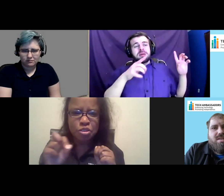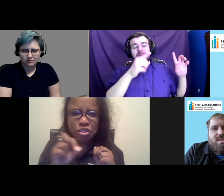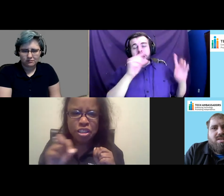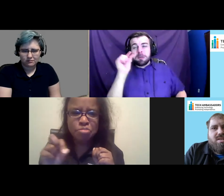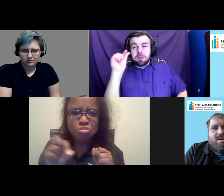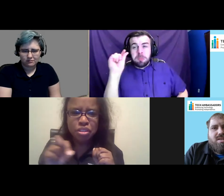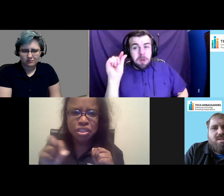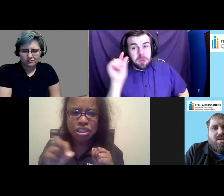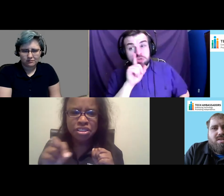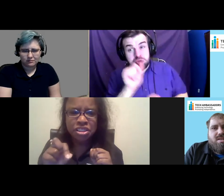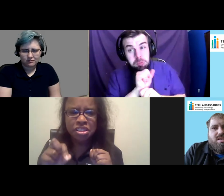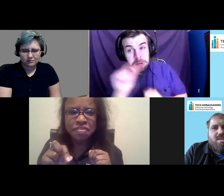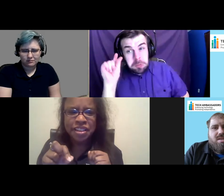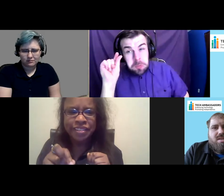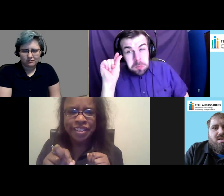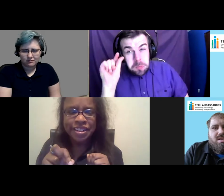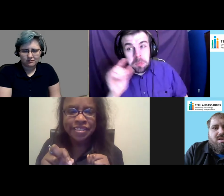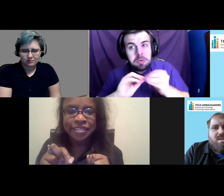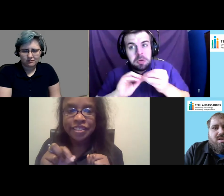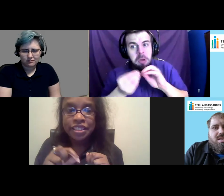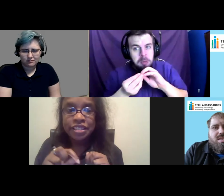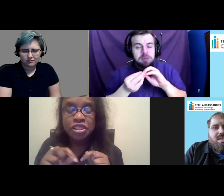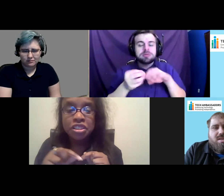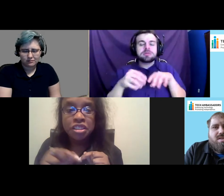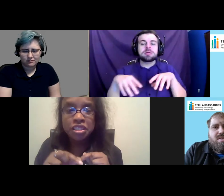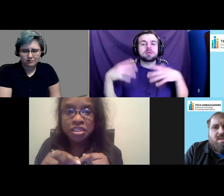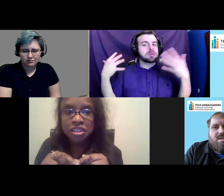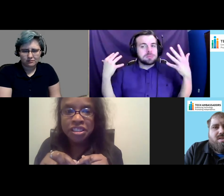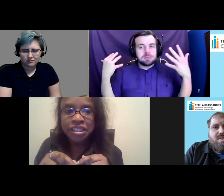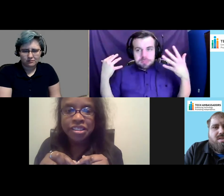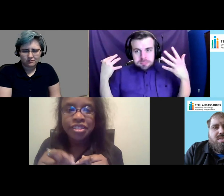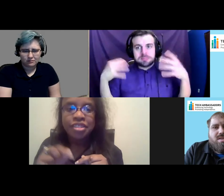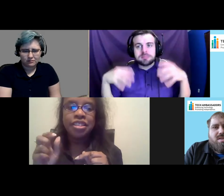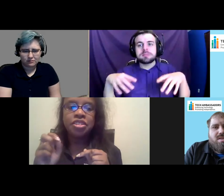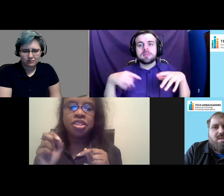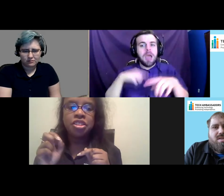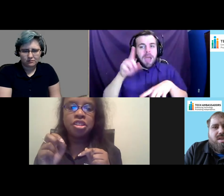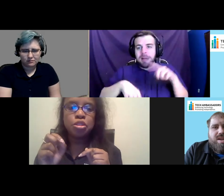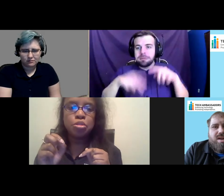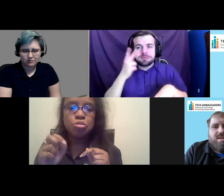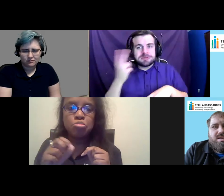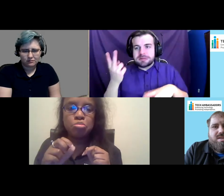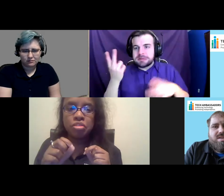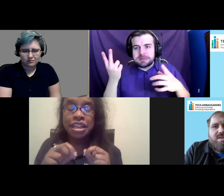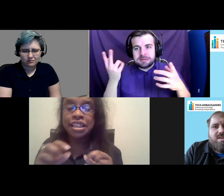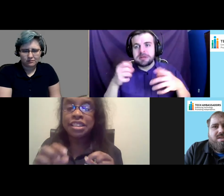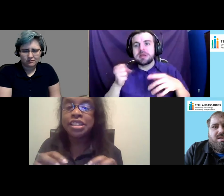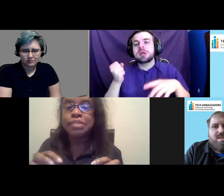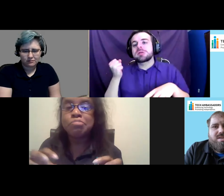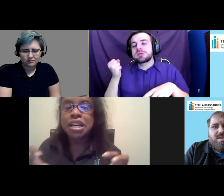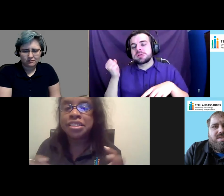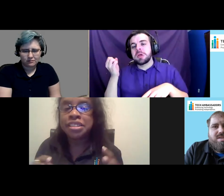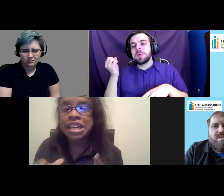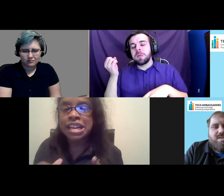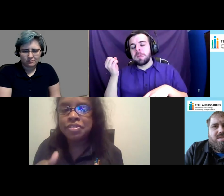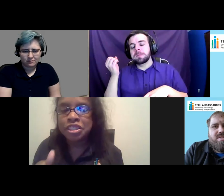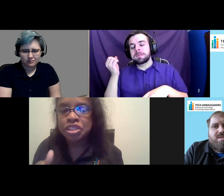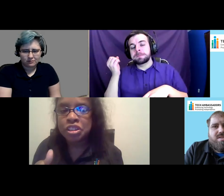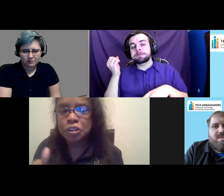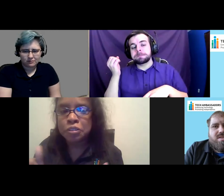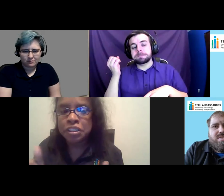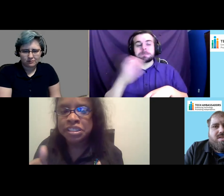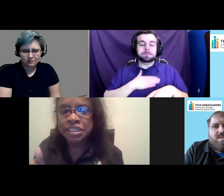little numbers and stuff like that, and just couldn't see it. And Yeah. so, like I said, my staff